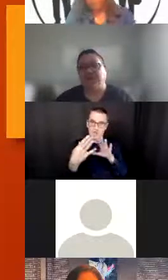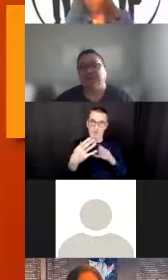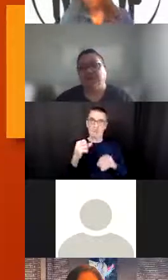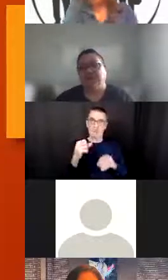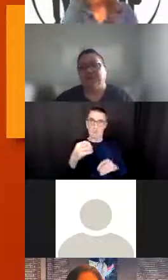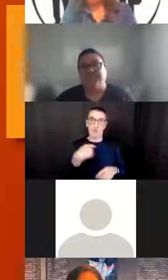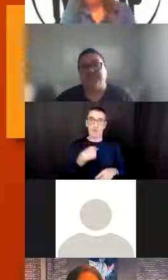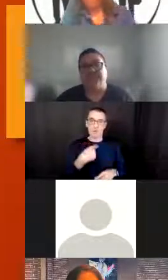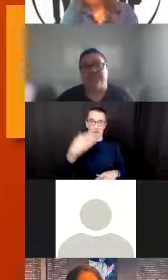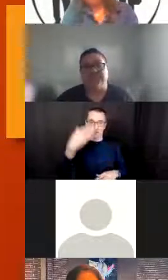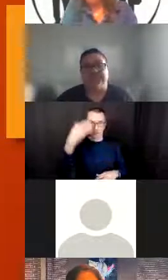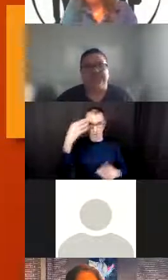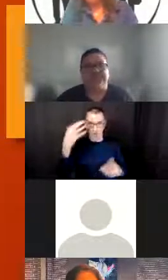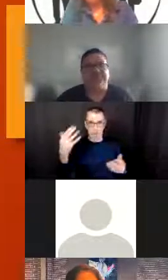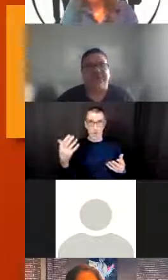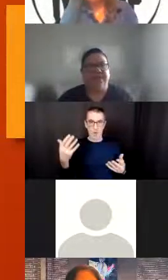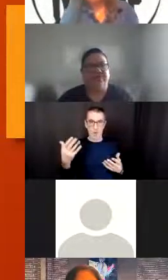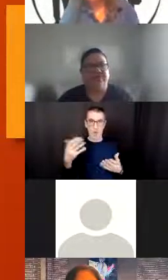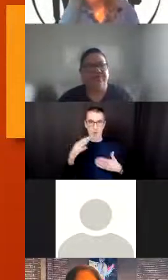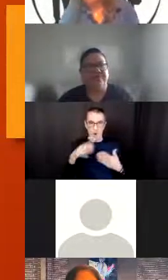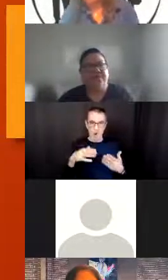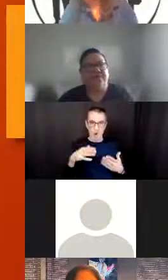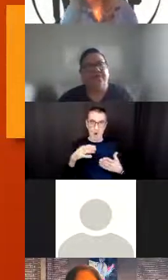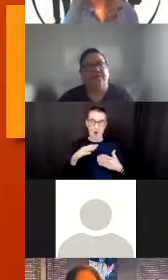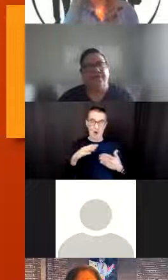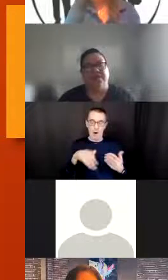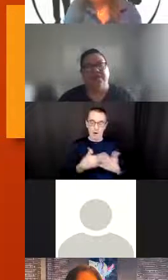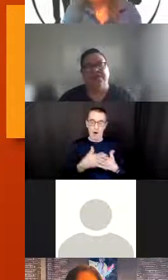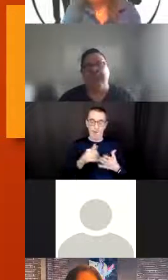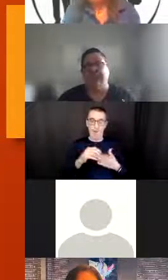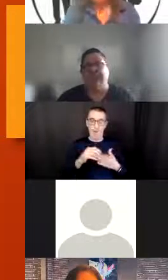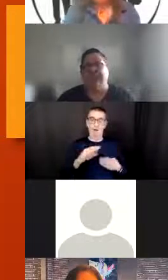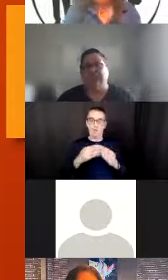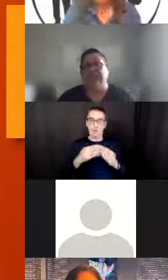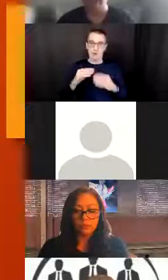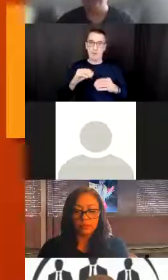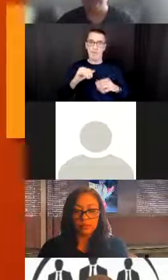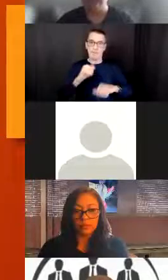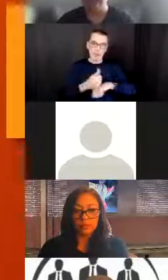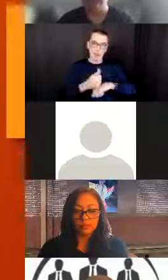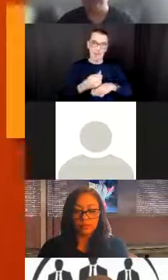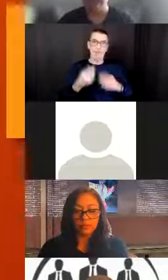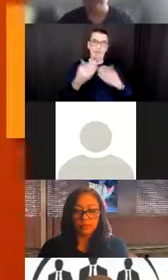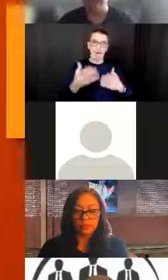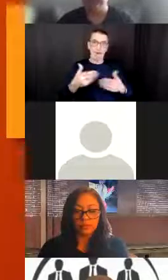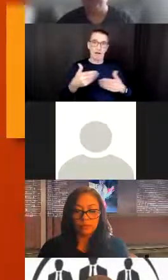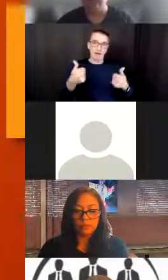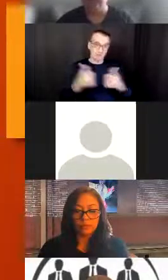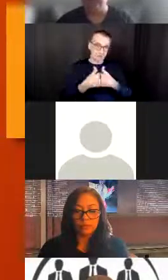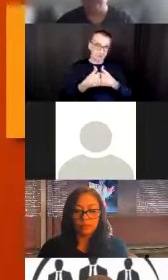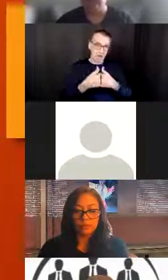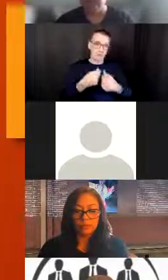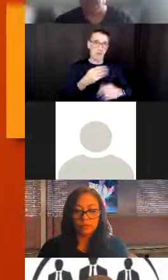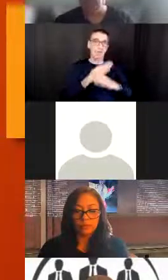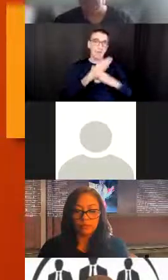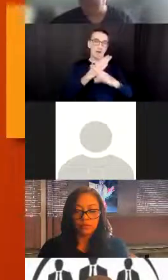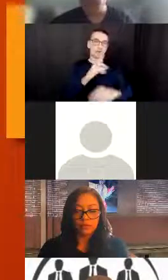what all community-based providers challenges and barriers are. So thank you for that,